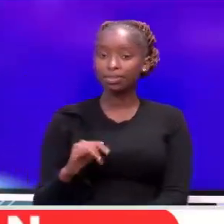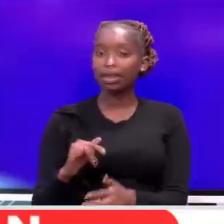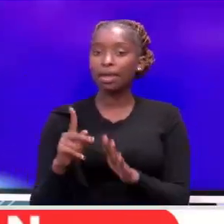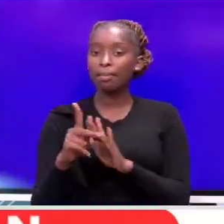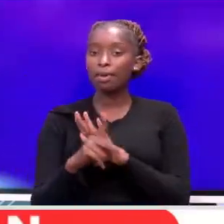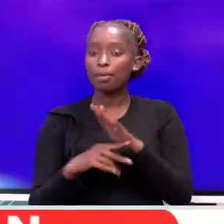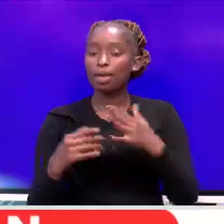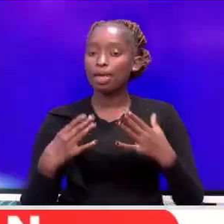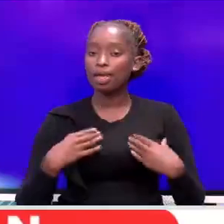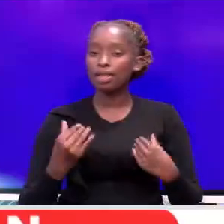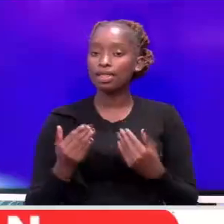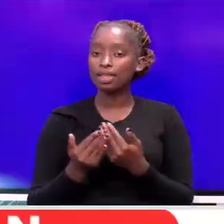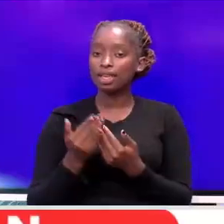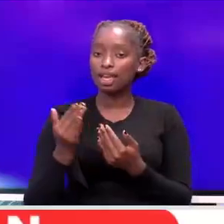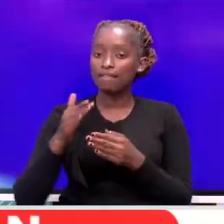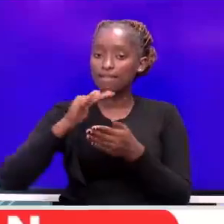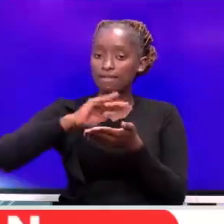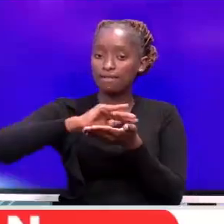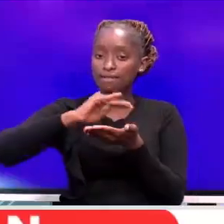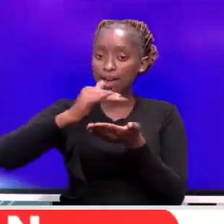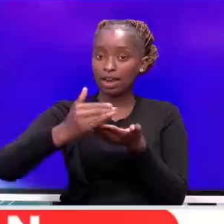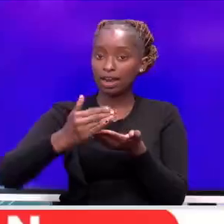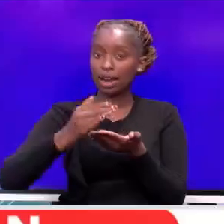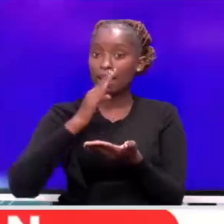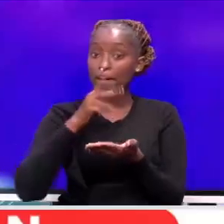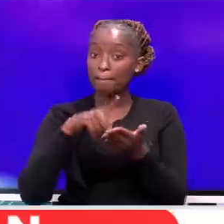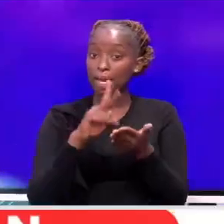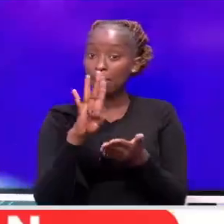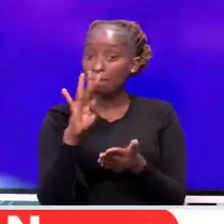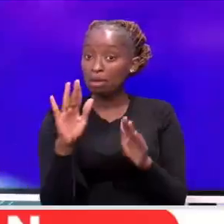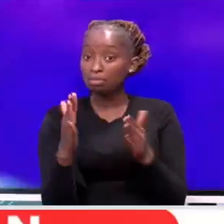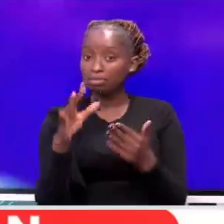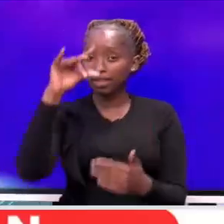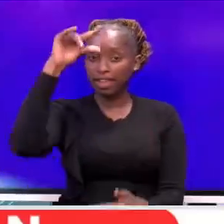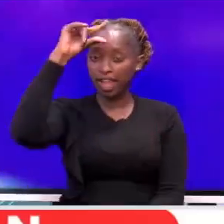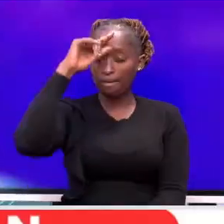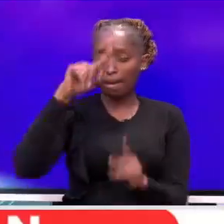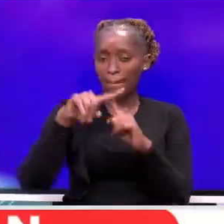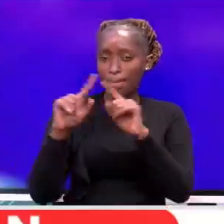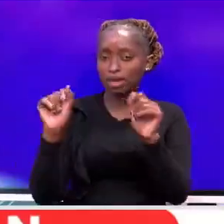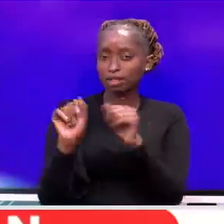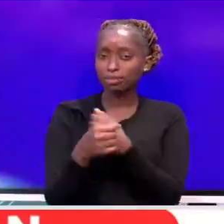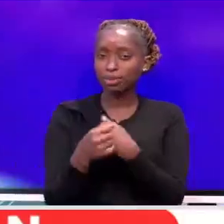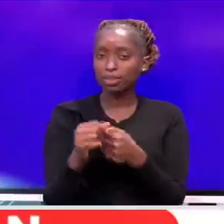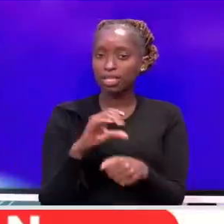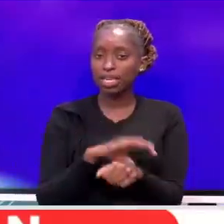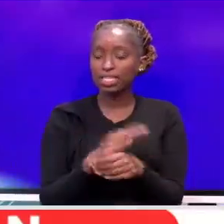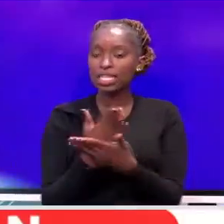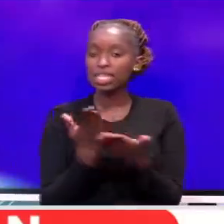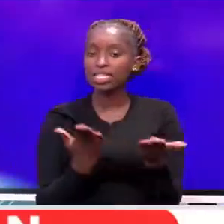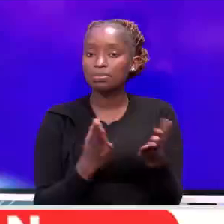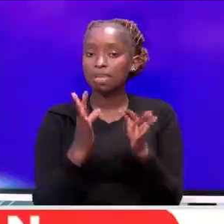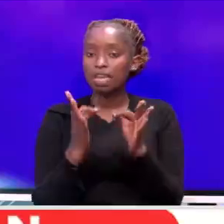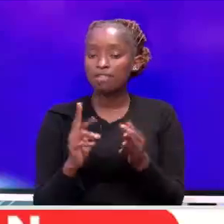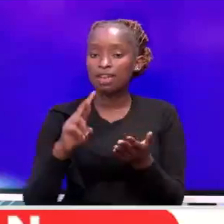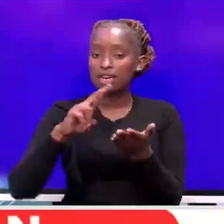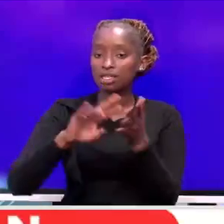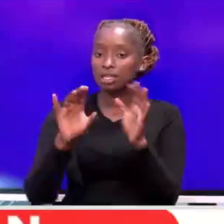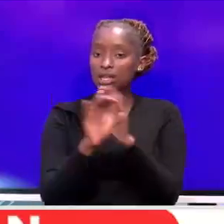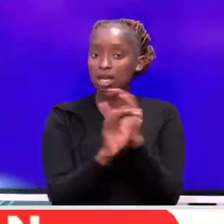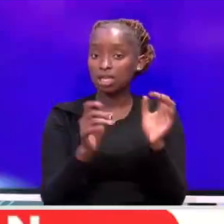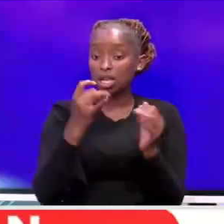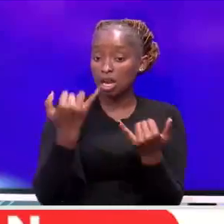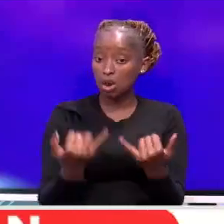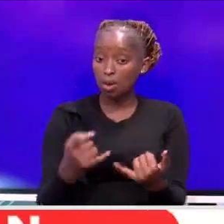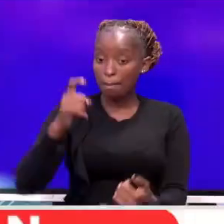health care fund is being paid for by government, but you will not be able to access services if you are not registered. So you must